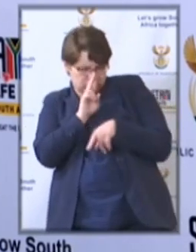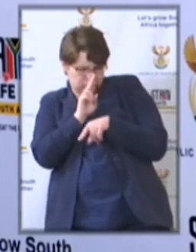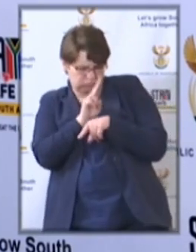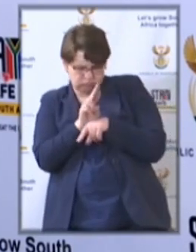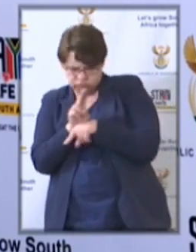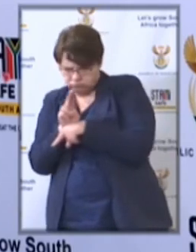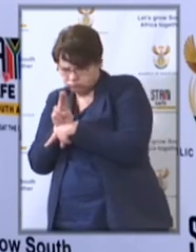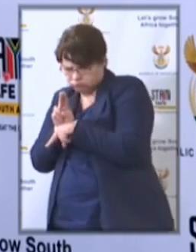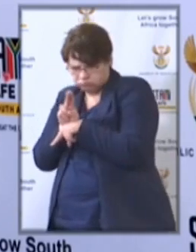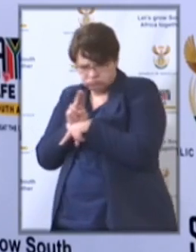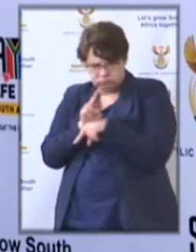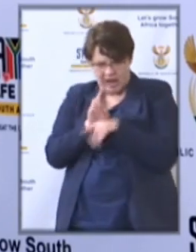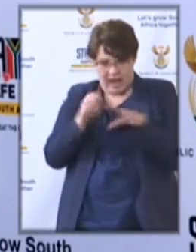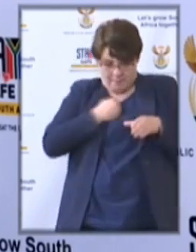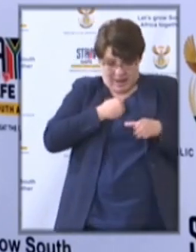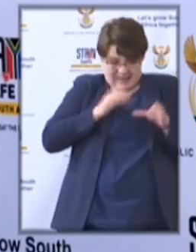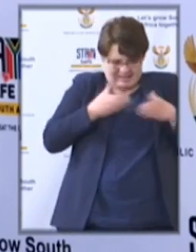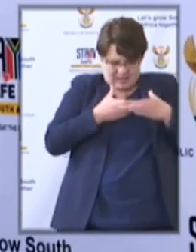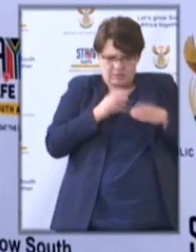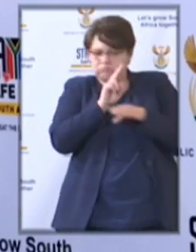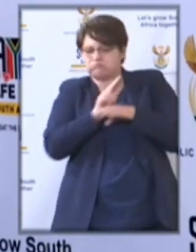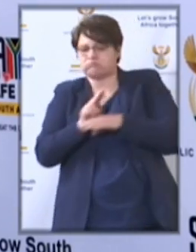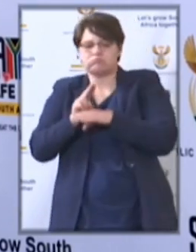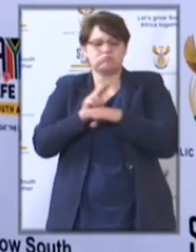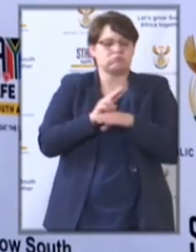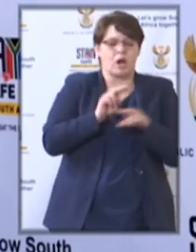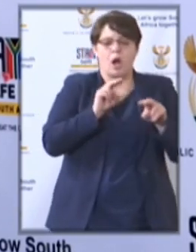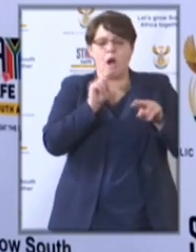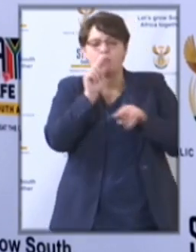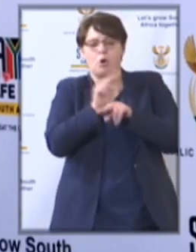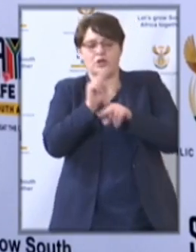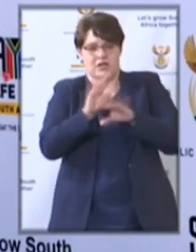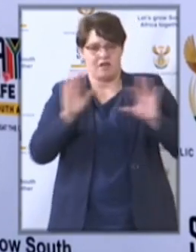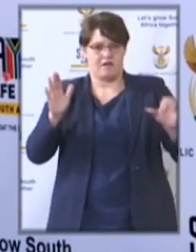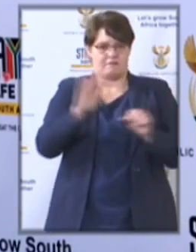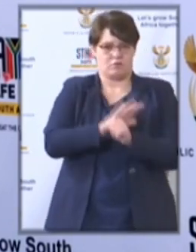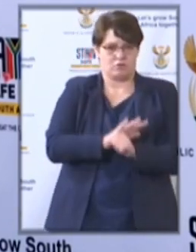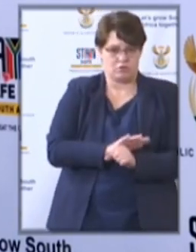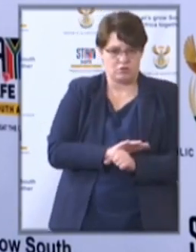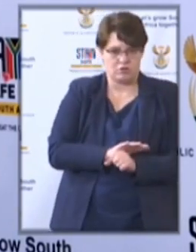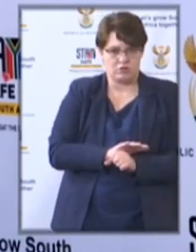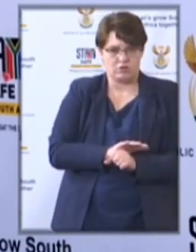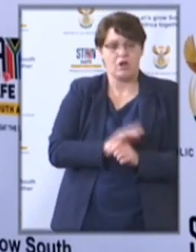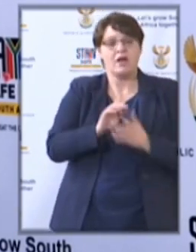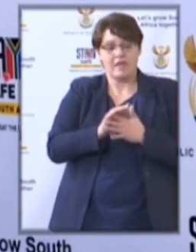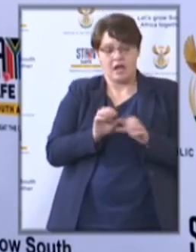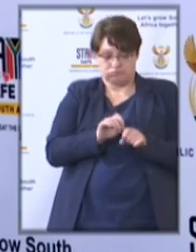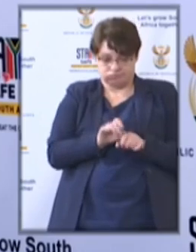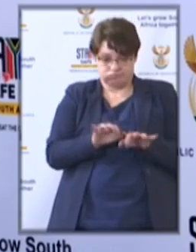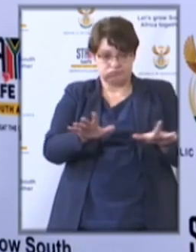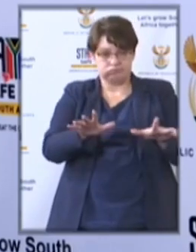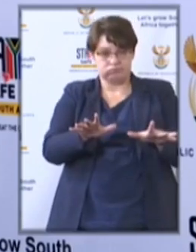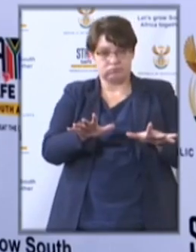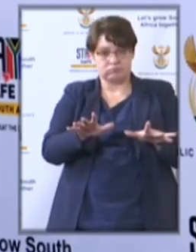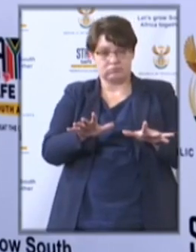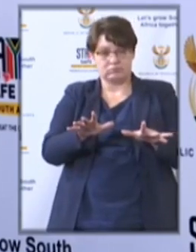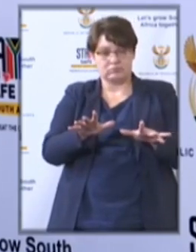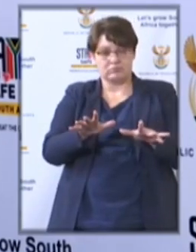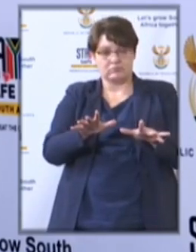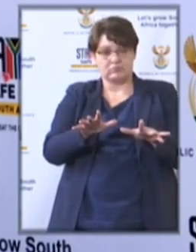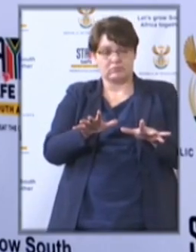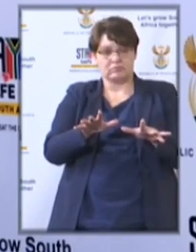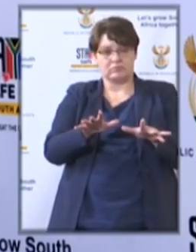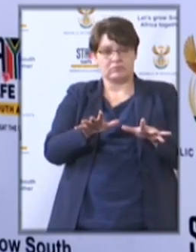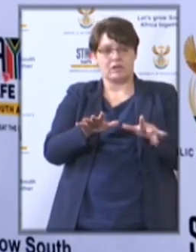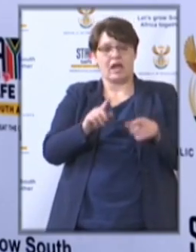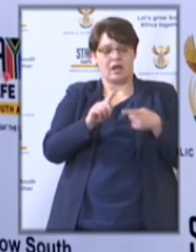the situation in our sector, the extent of the spread of the virus and